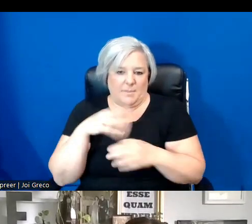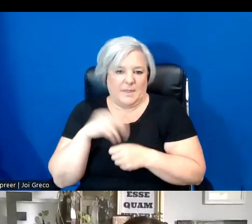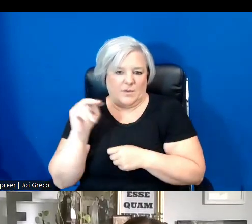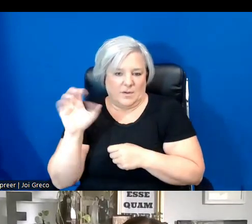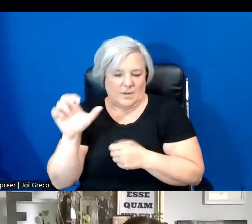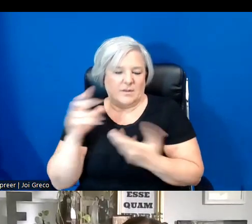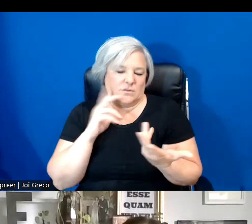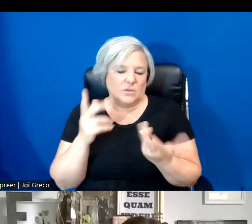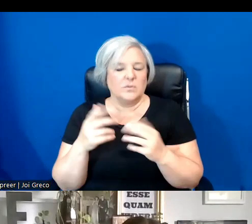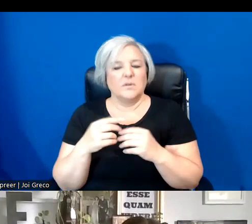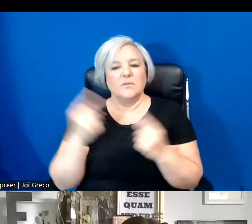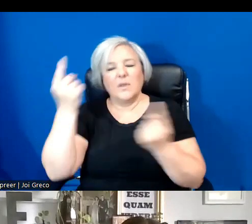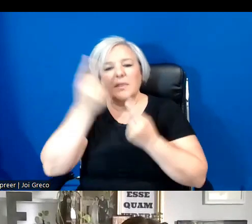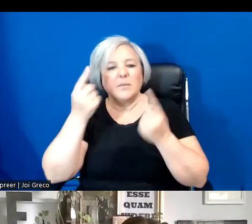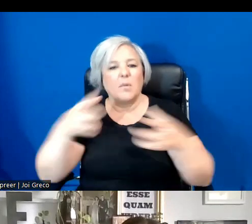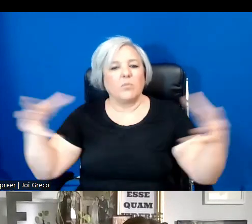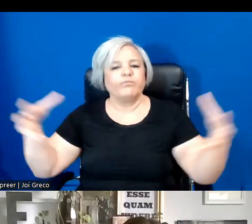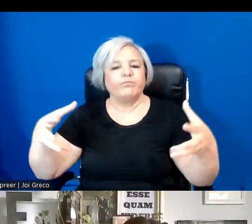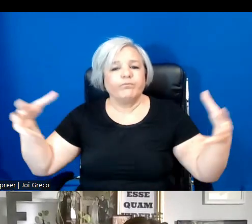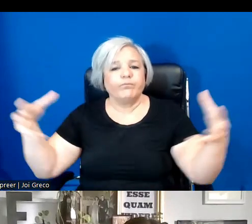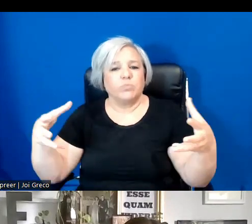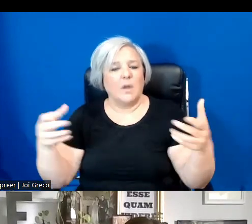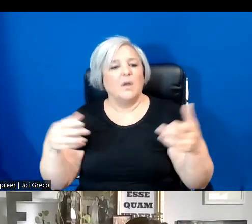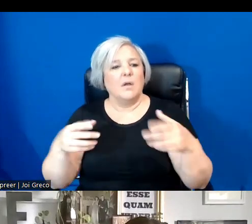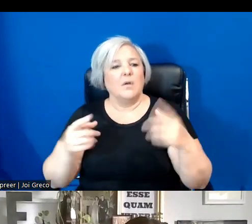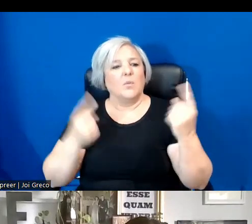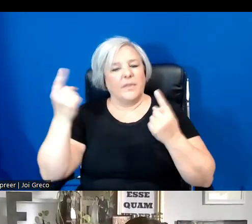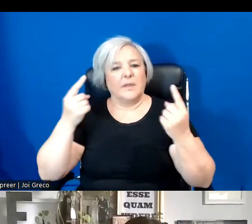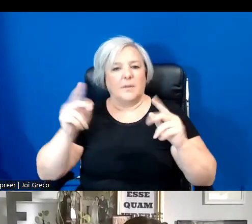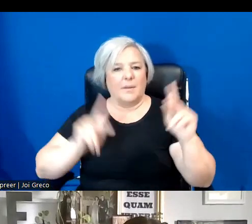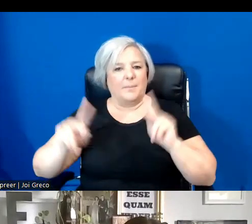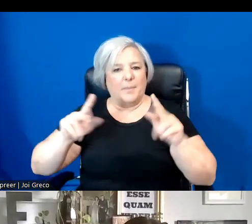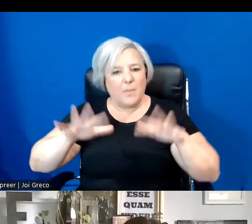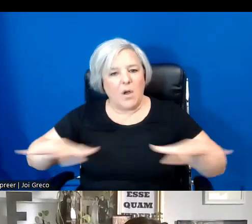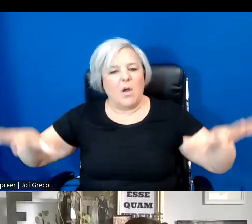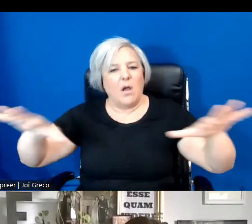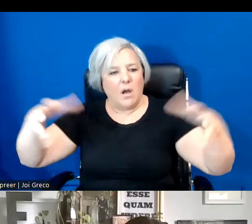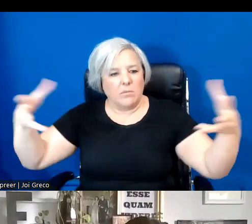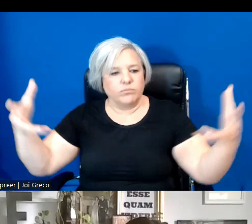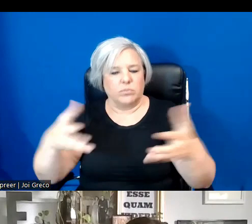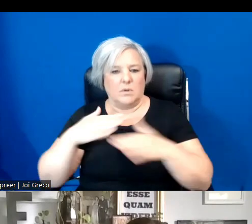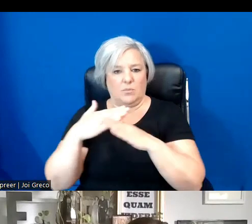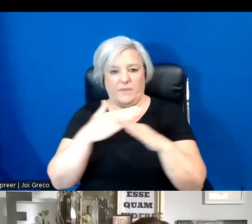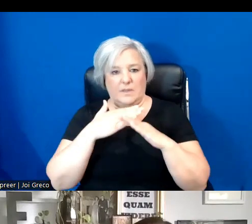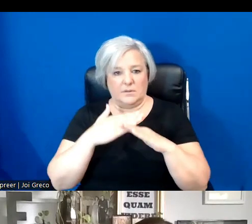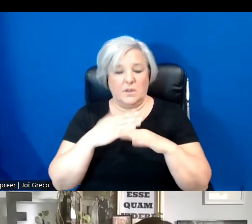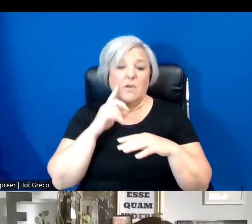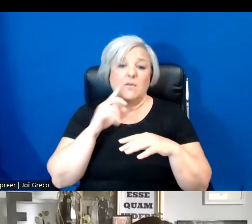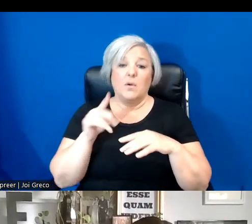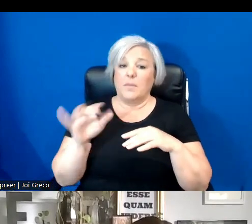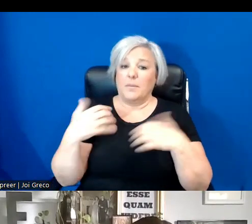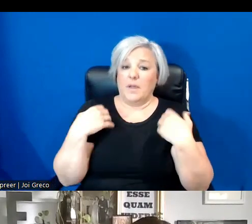So if we're thinking about population, we're really looking at the societal level of prevention. And so for public